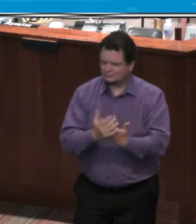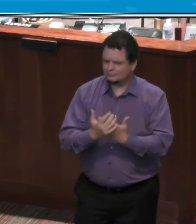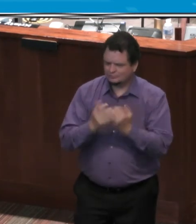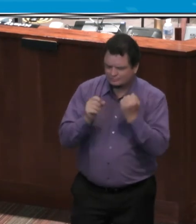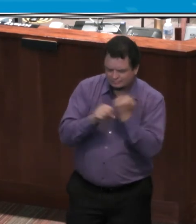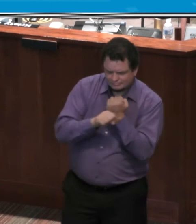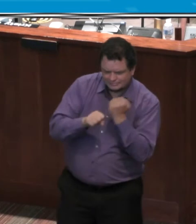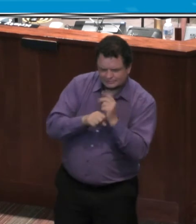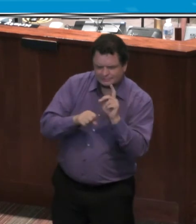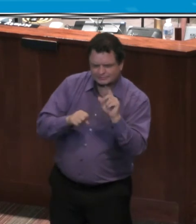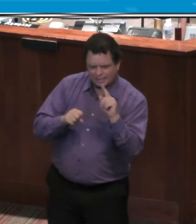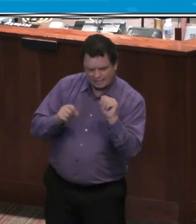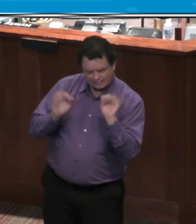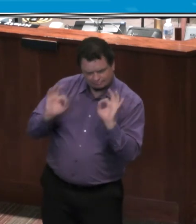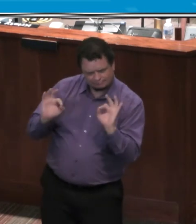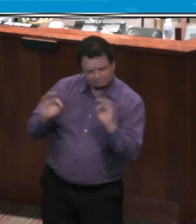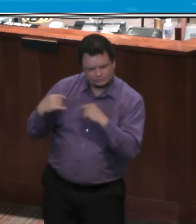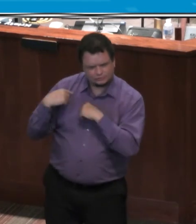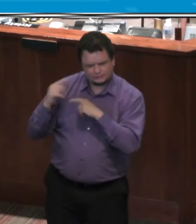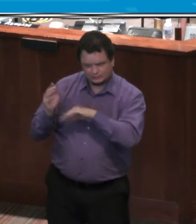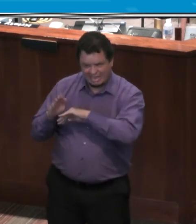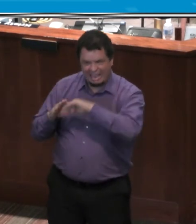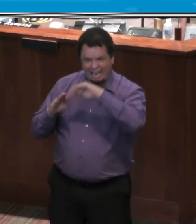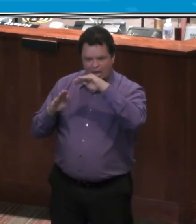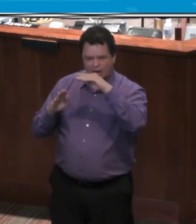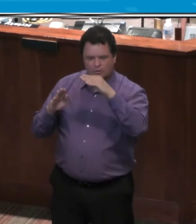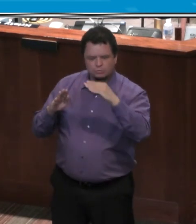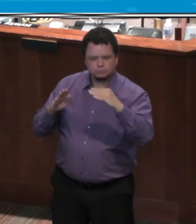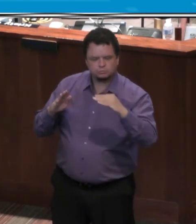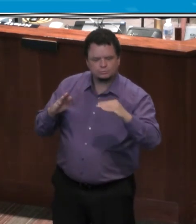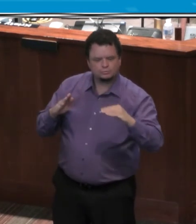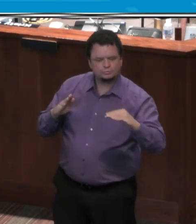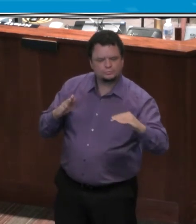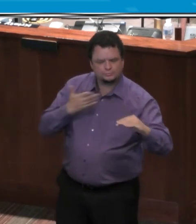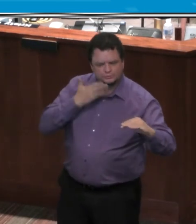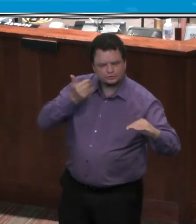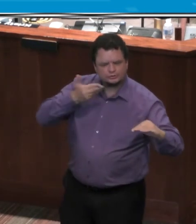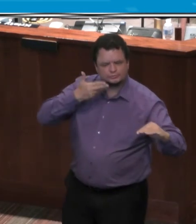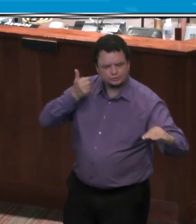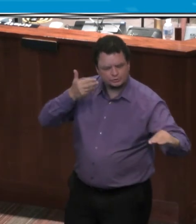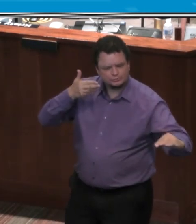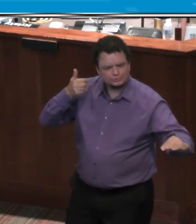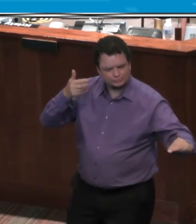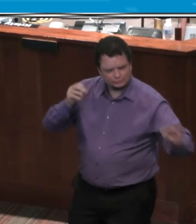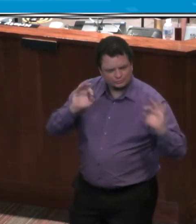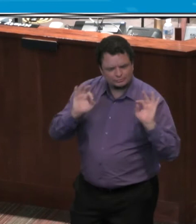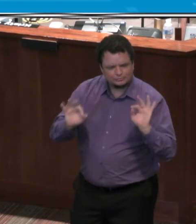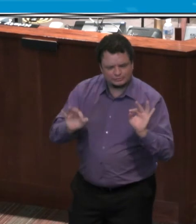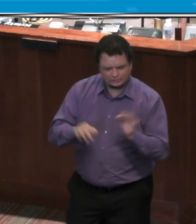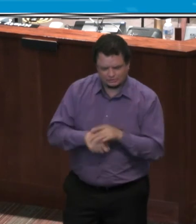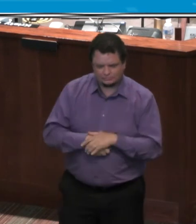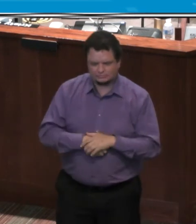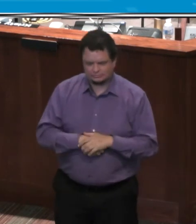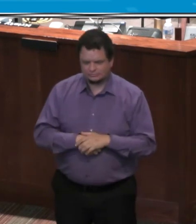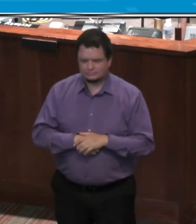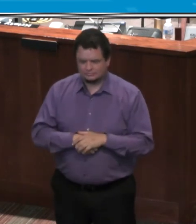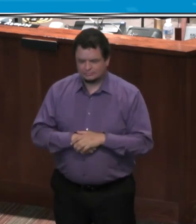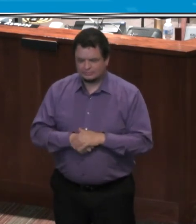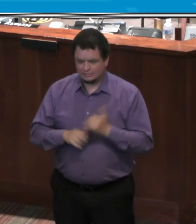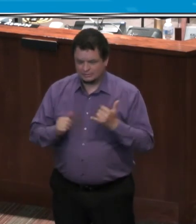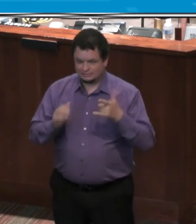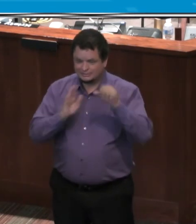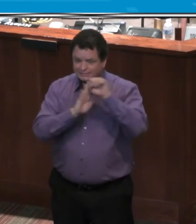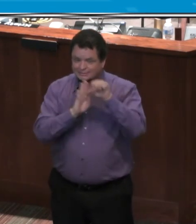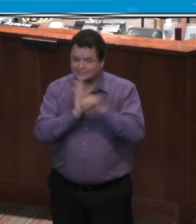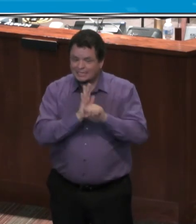could, let me just move to the one page that we have right now that is one of the state metrics, and that is the